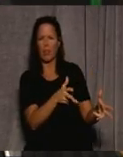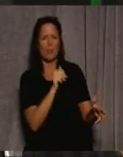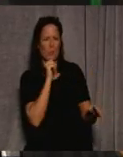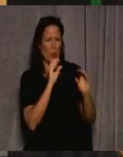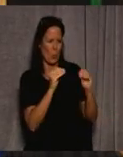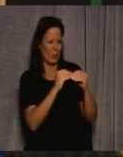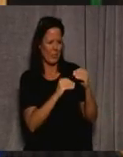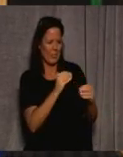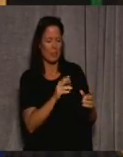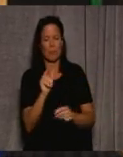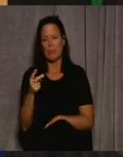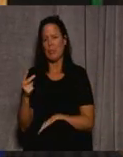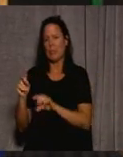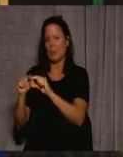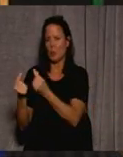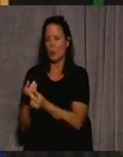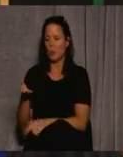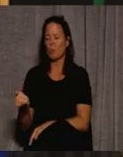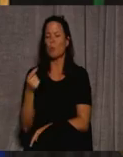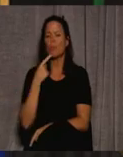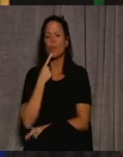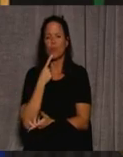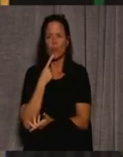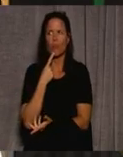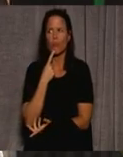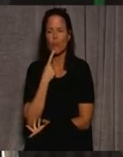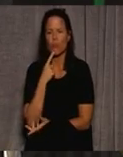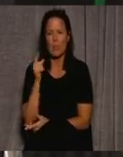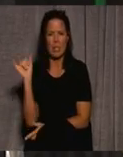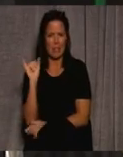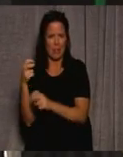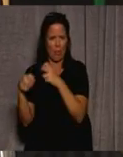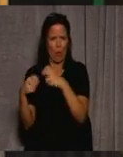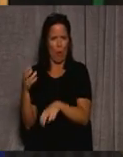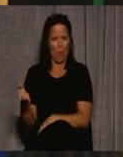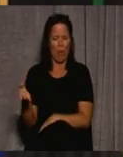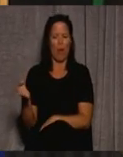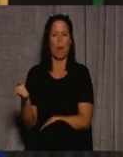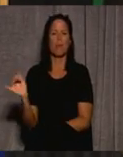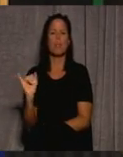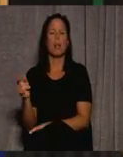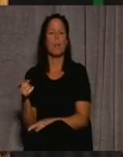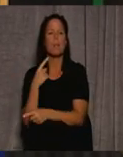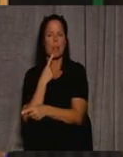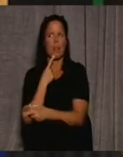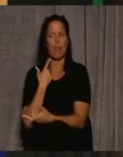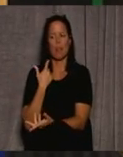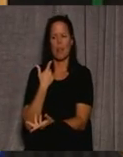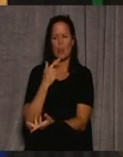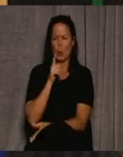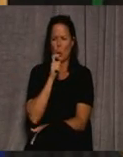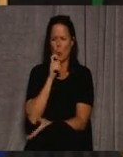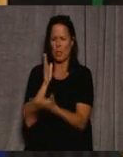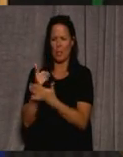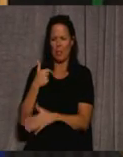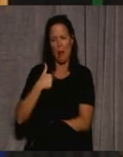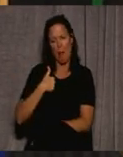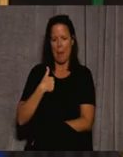this." And a second group of people who sees the same problem, the same issue, and says, "Who's going to stop